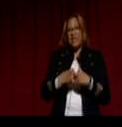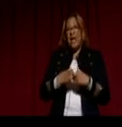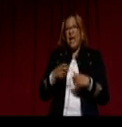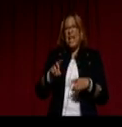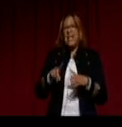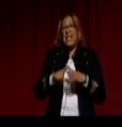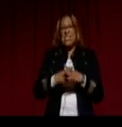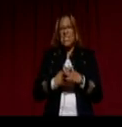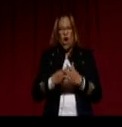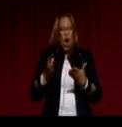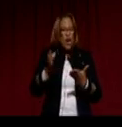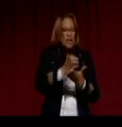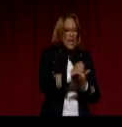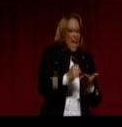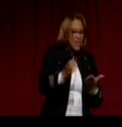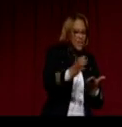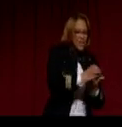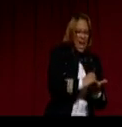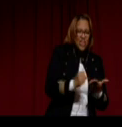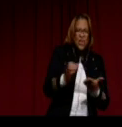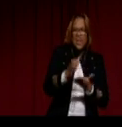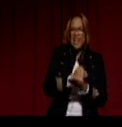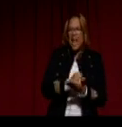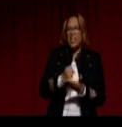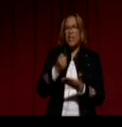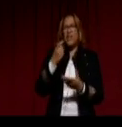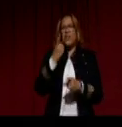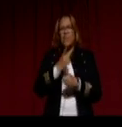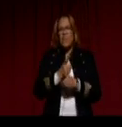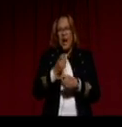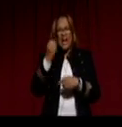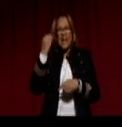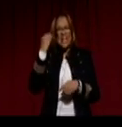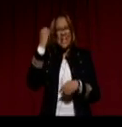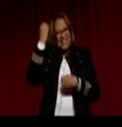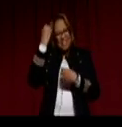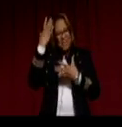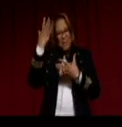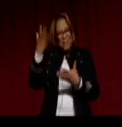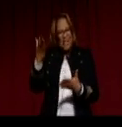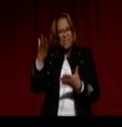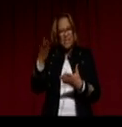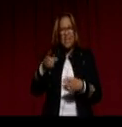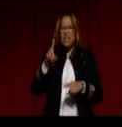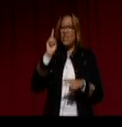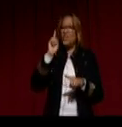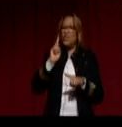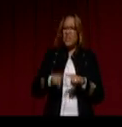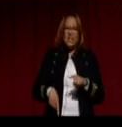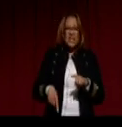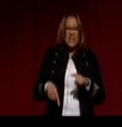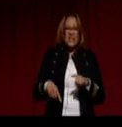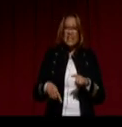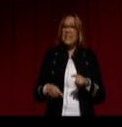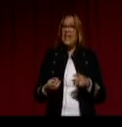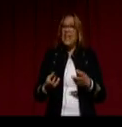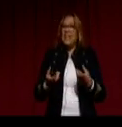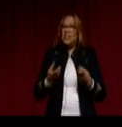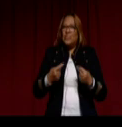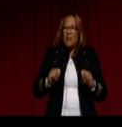have gatherings in public places. But you couldn't rule them all out. For one thing, a lot of people